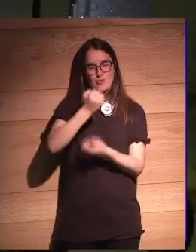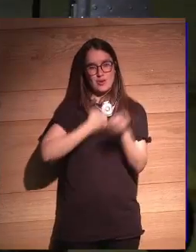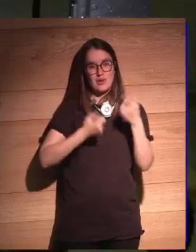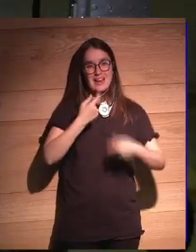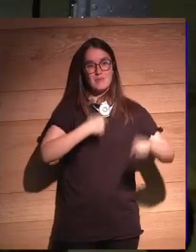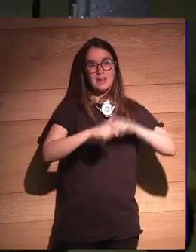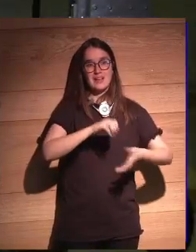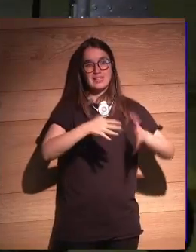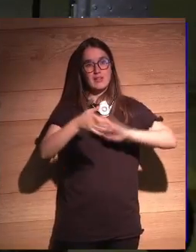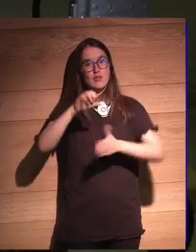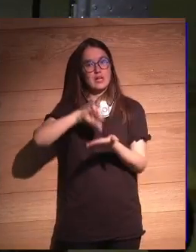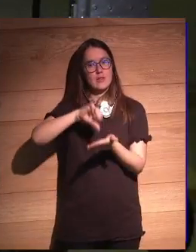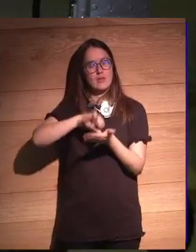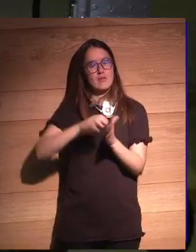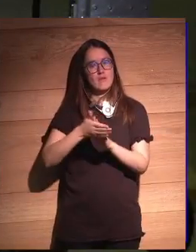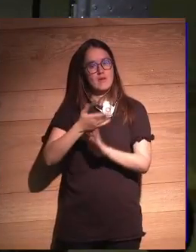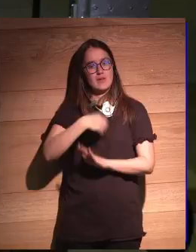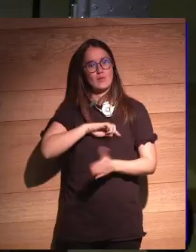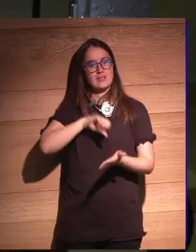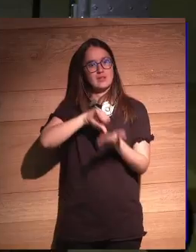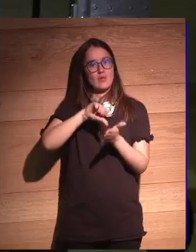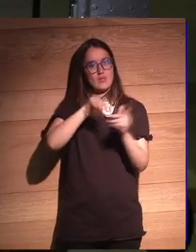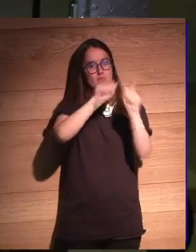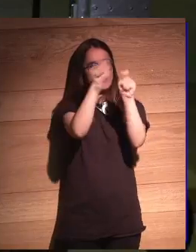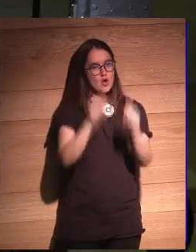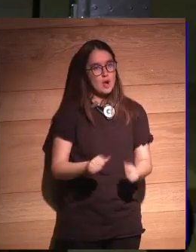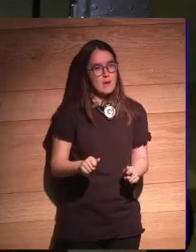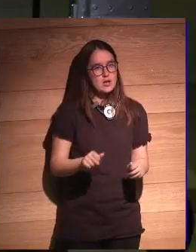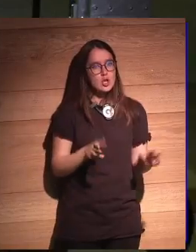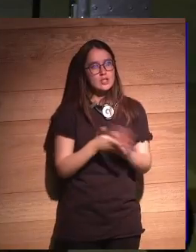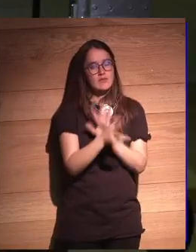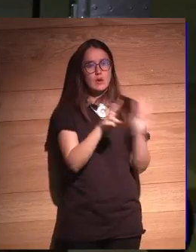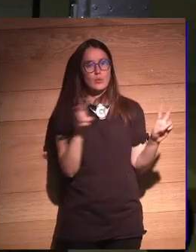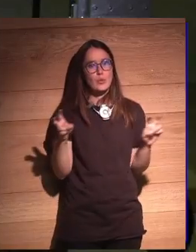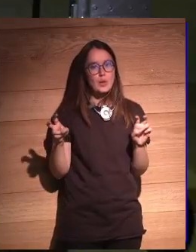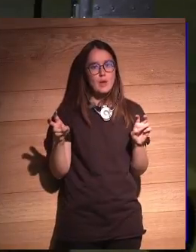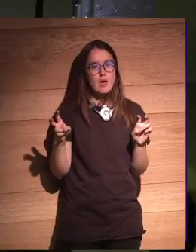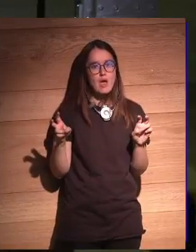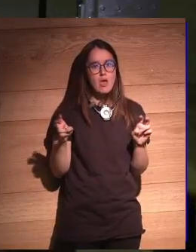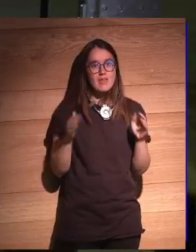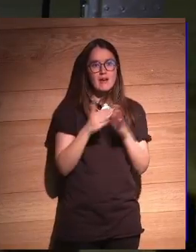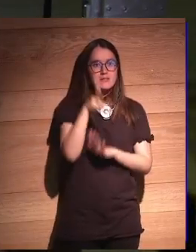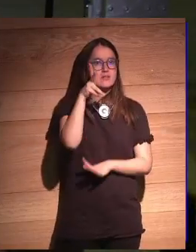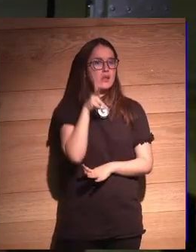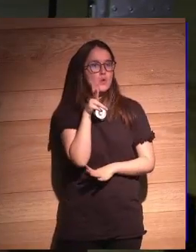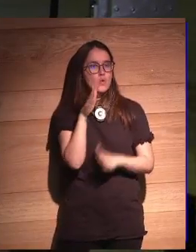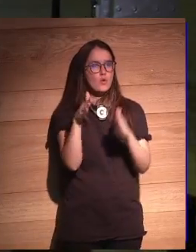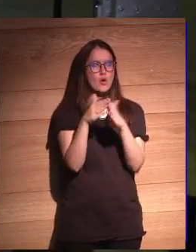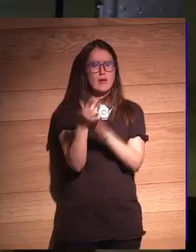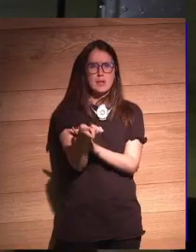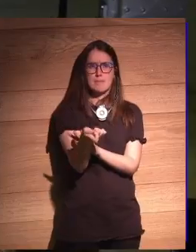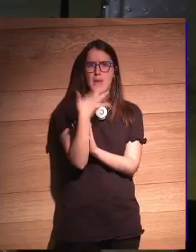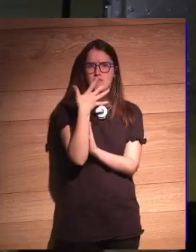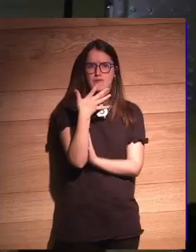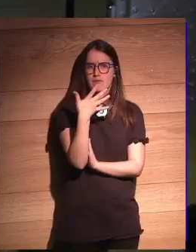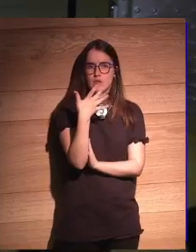cities. But it's not only a matter of luxury housing and of very expensive housing. It's very important to understand